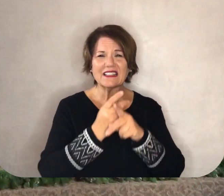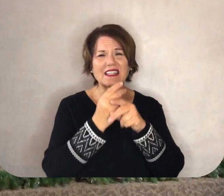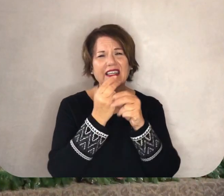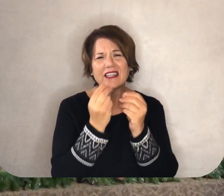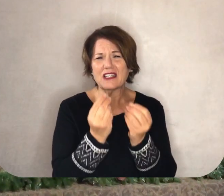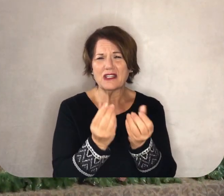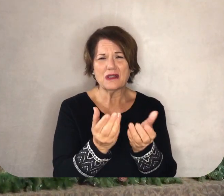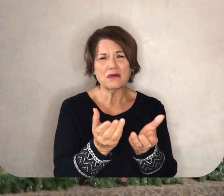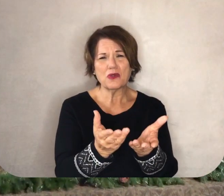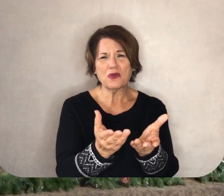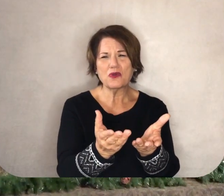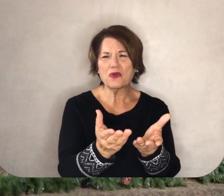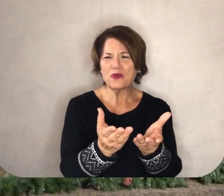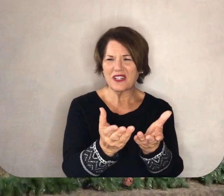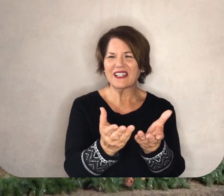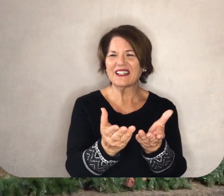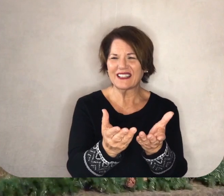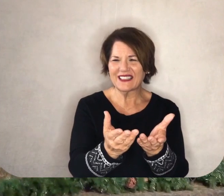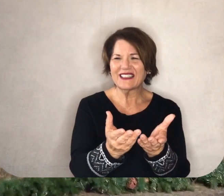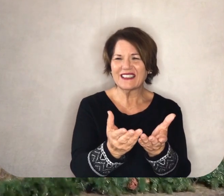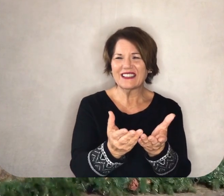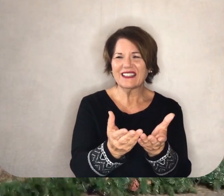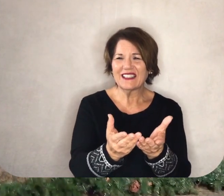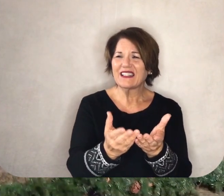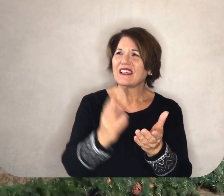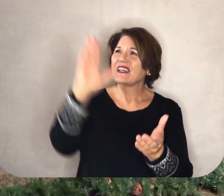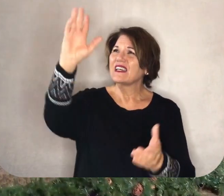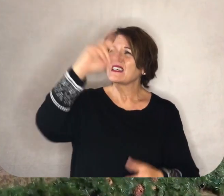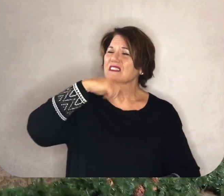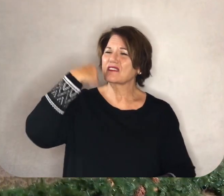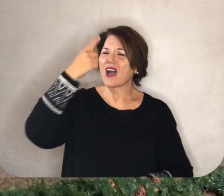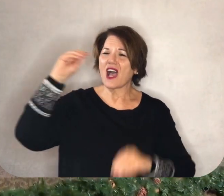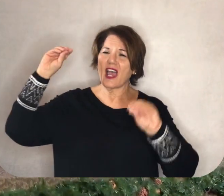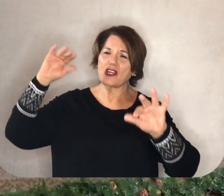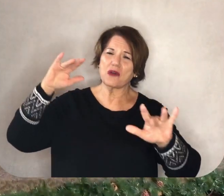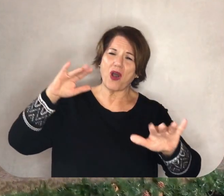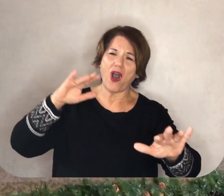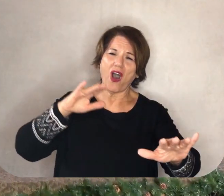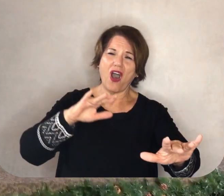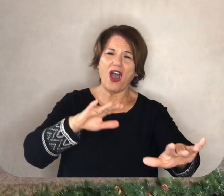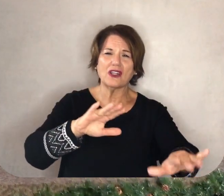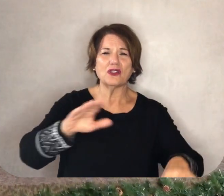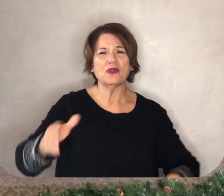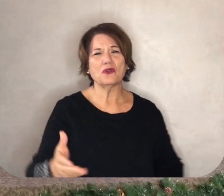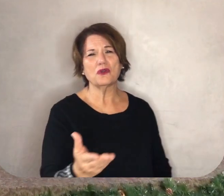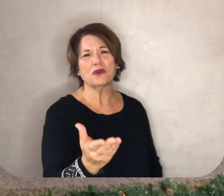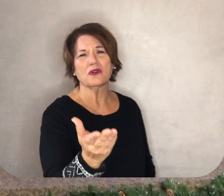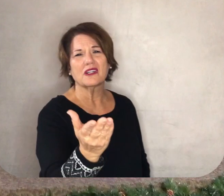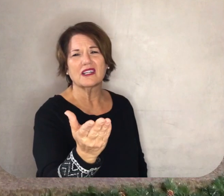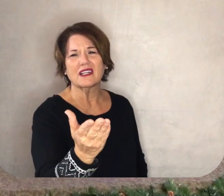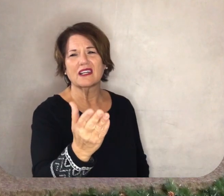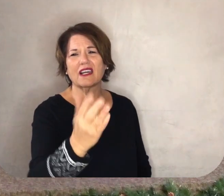and keep you, make his face shine upon you and